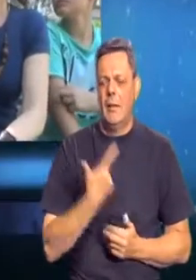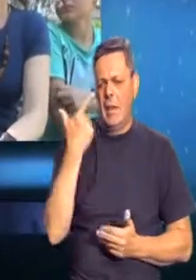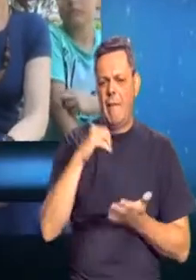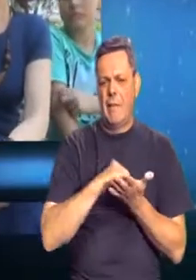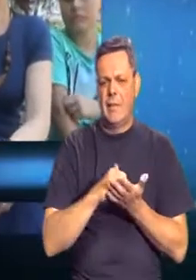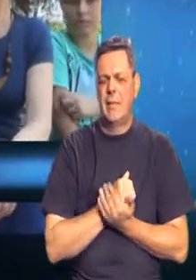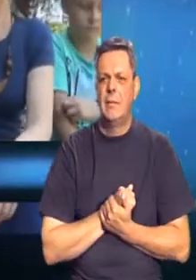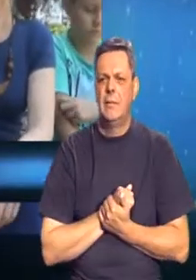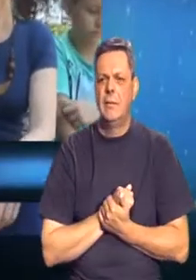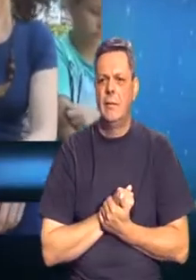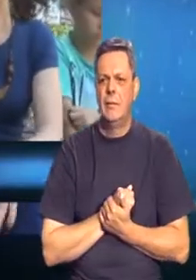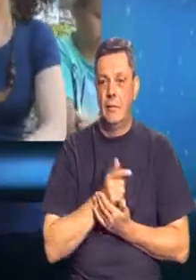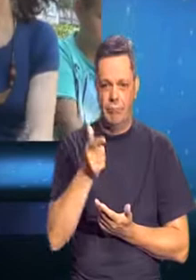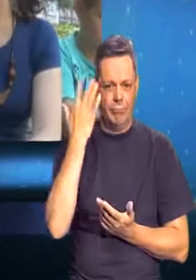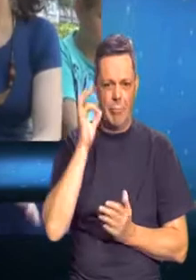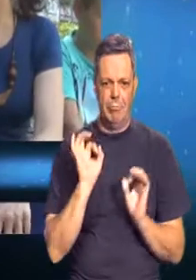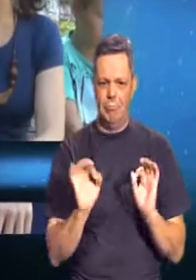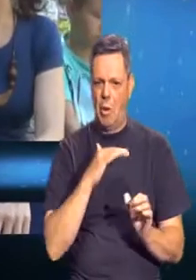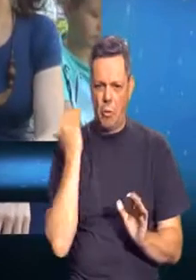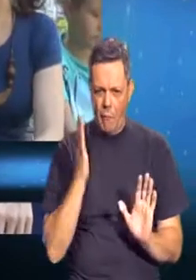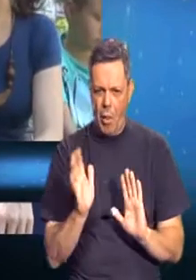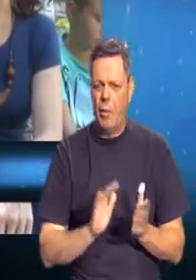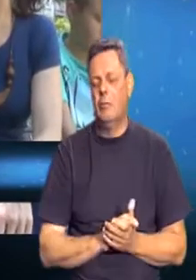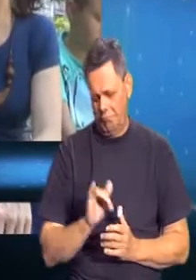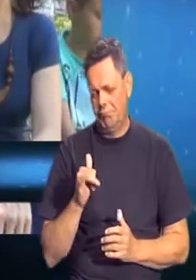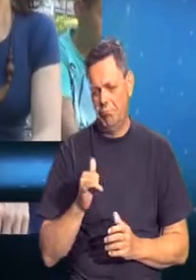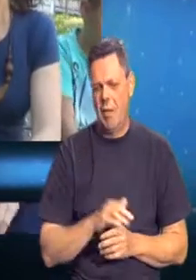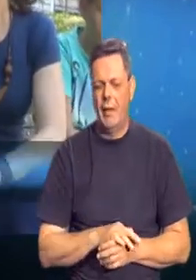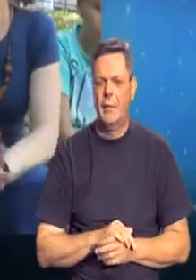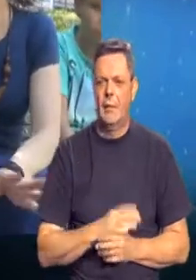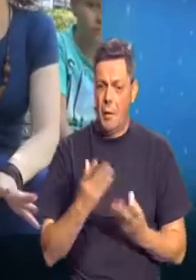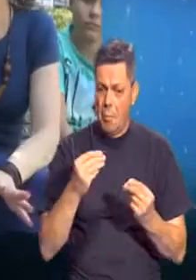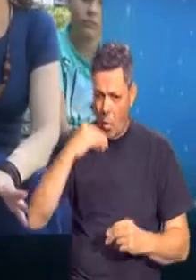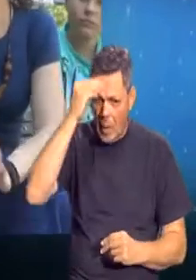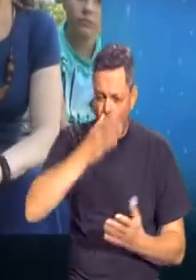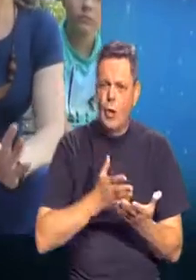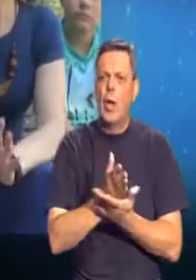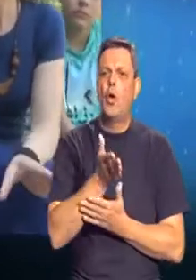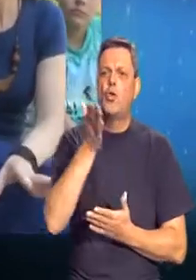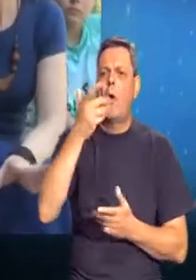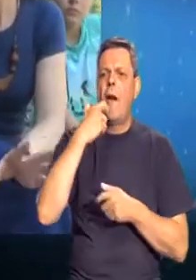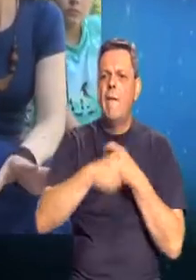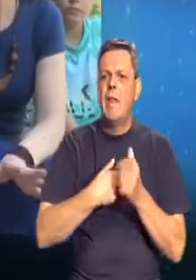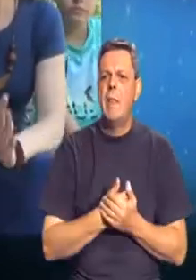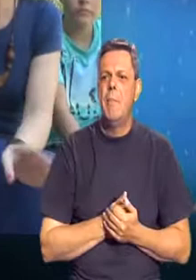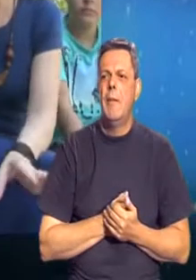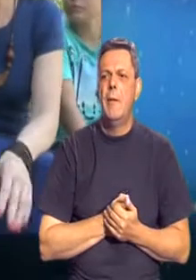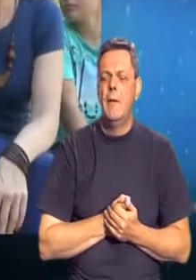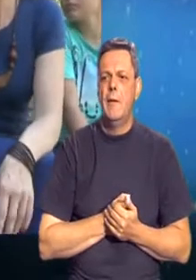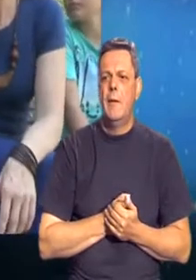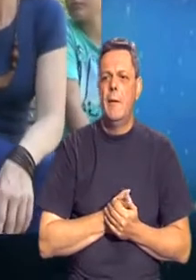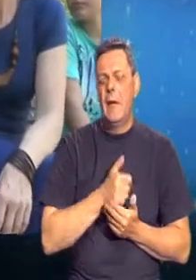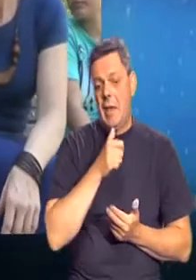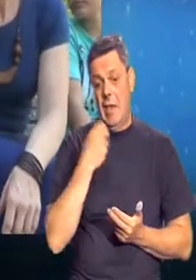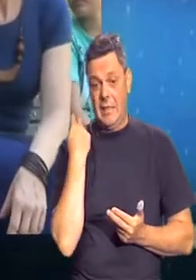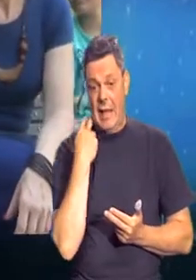Dva mjeseca. I bilo vam je dovoljno? Da. Puno ste naučili kroz ovaj filmić, vjerujem, i samog